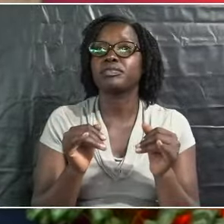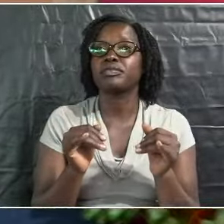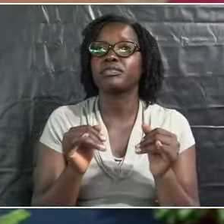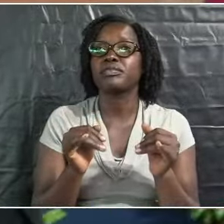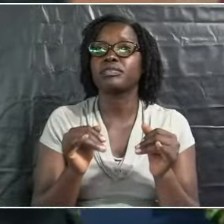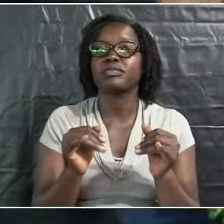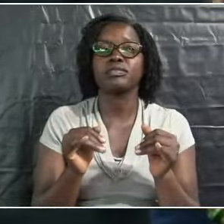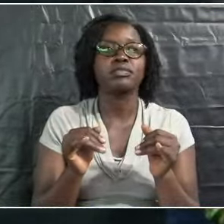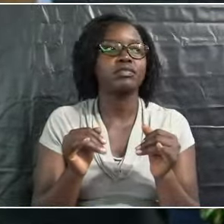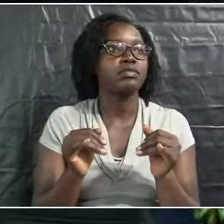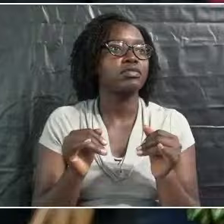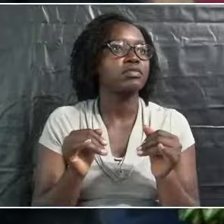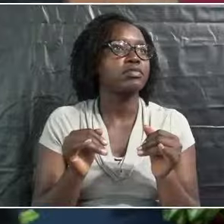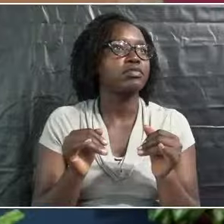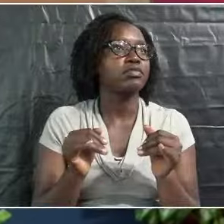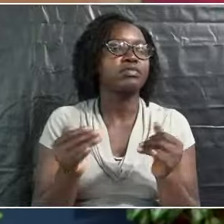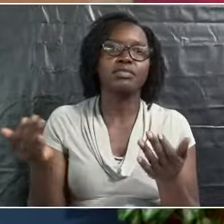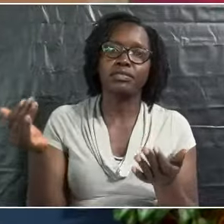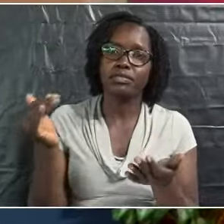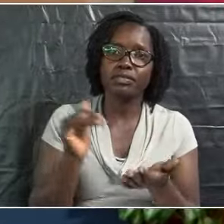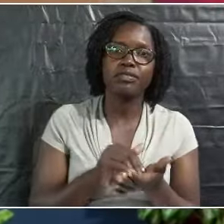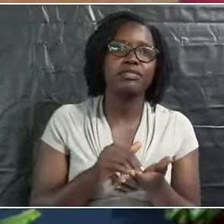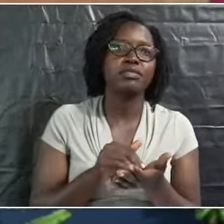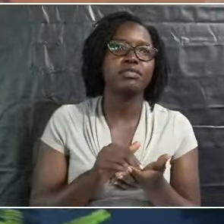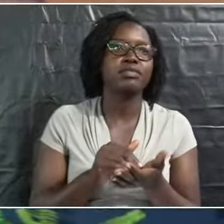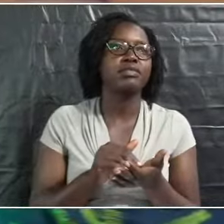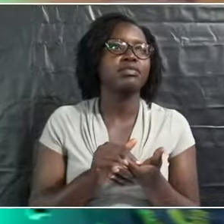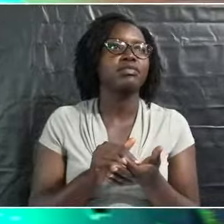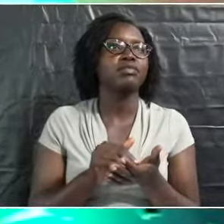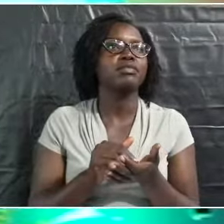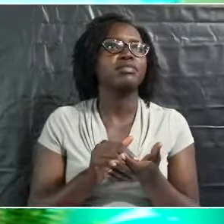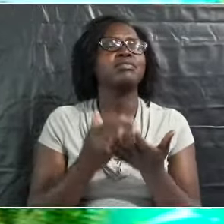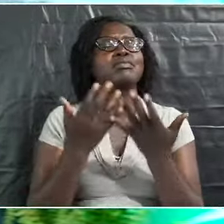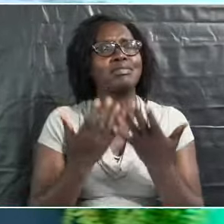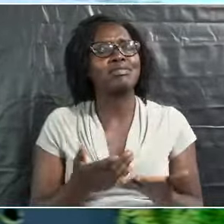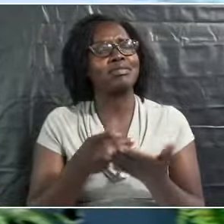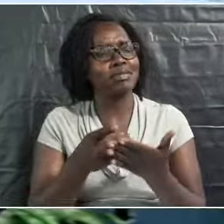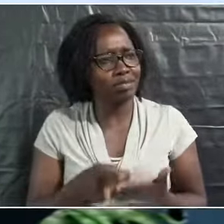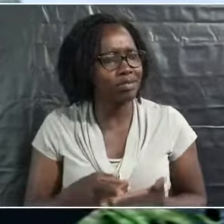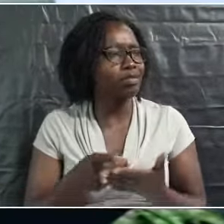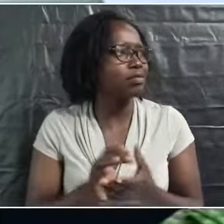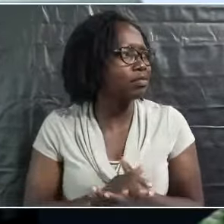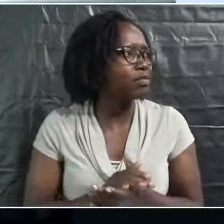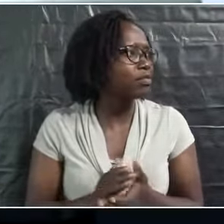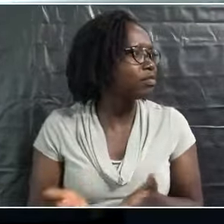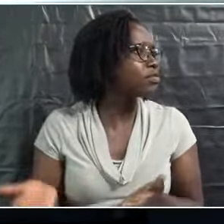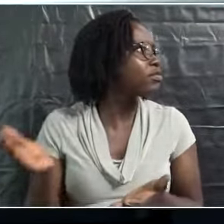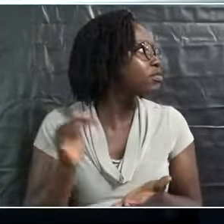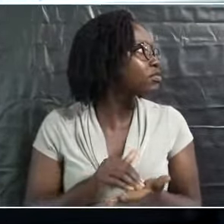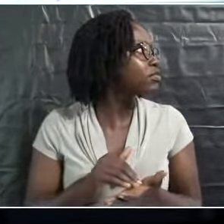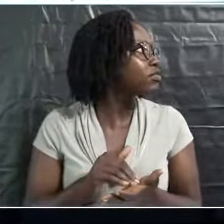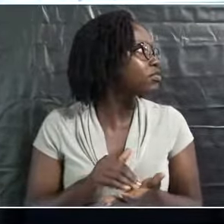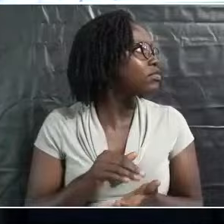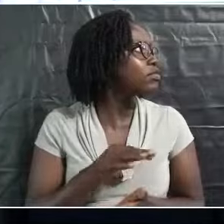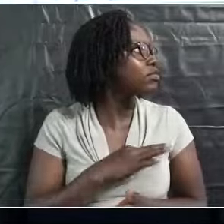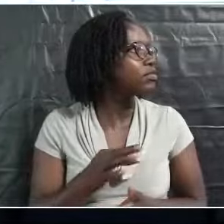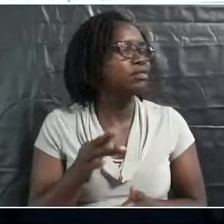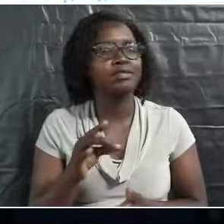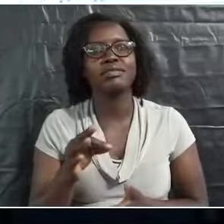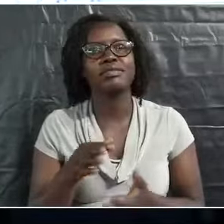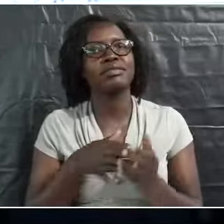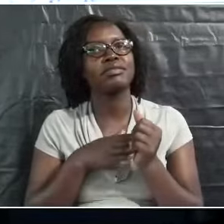money. He sank once again into heavy debts. Again, the Spirit guided